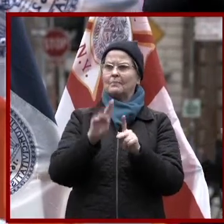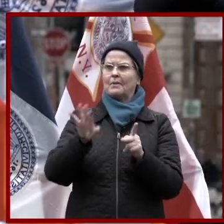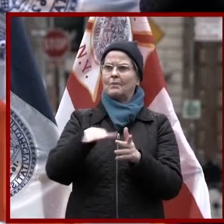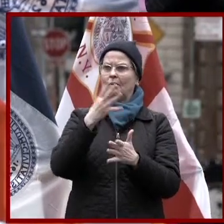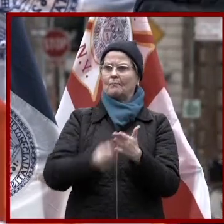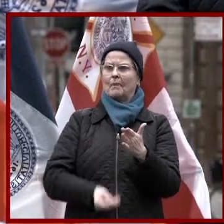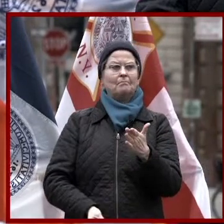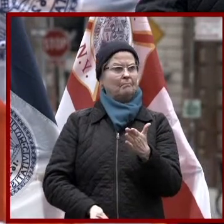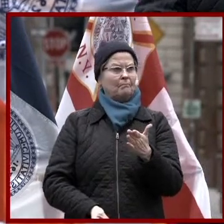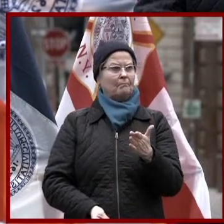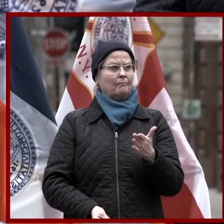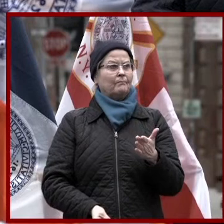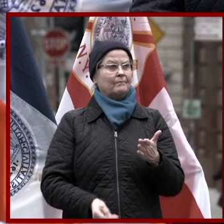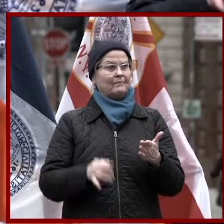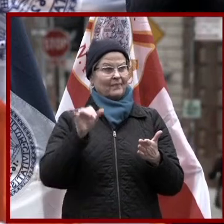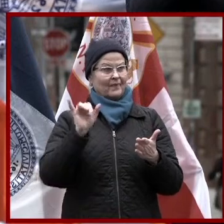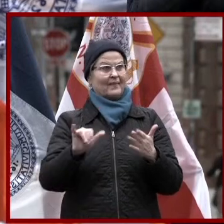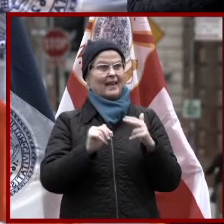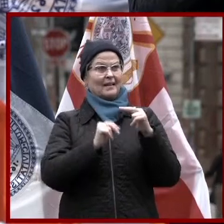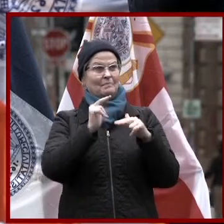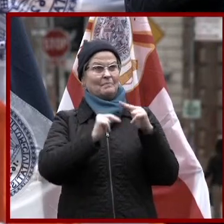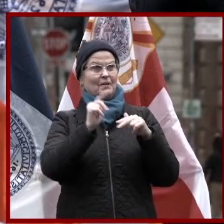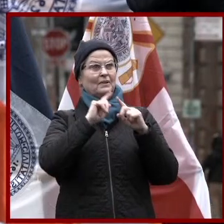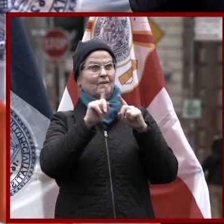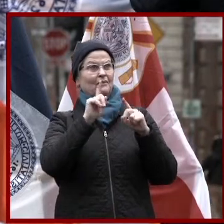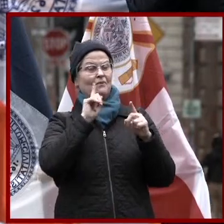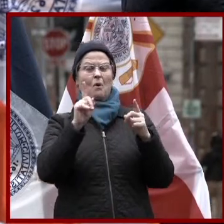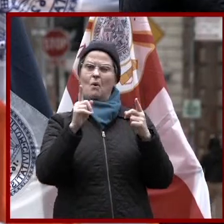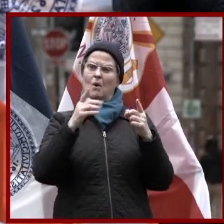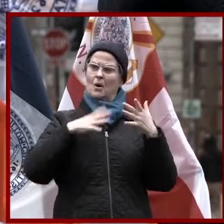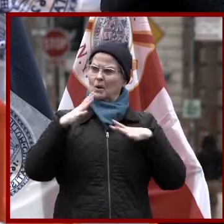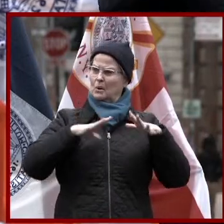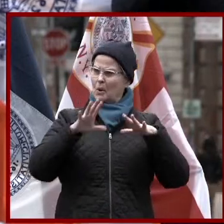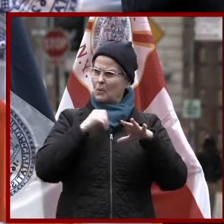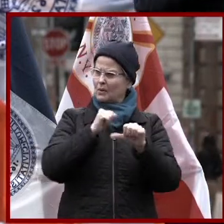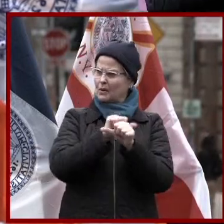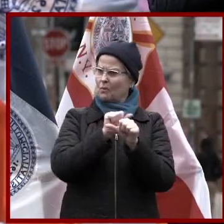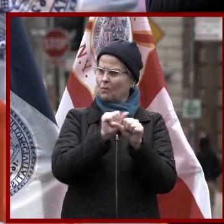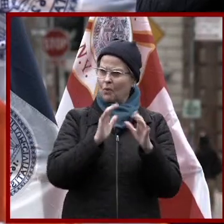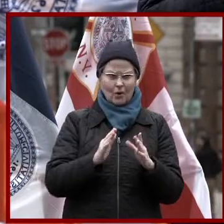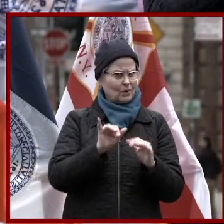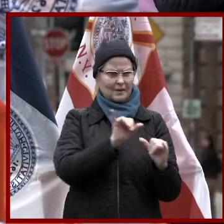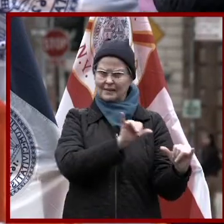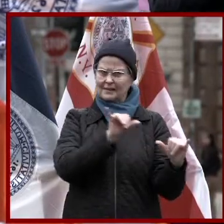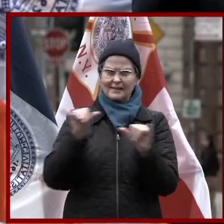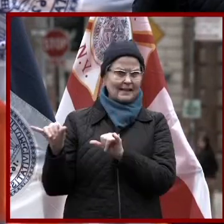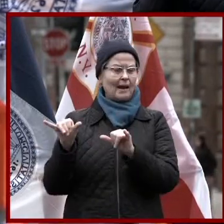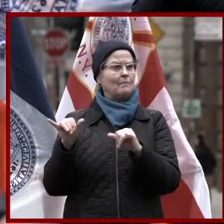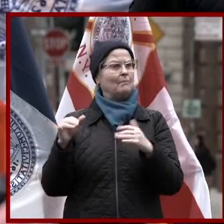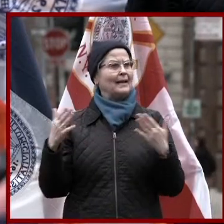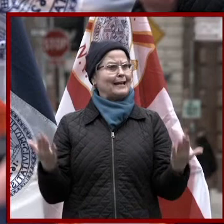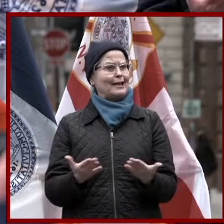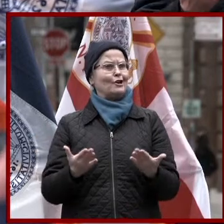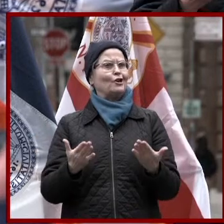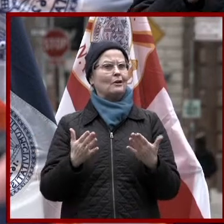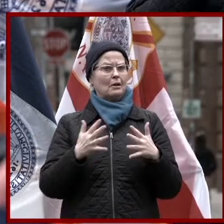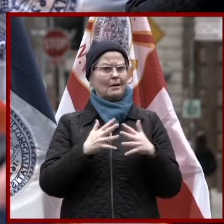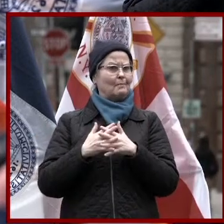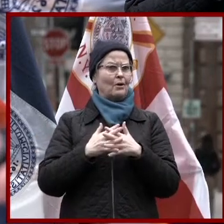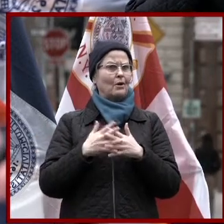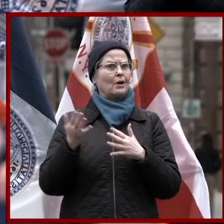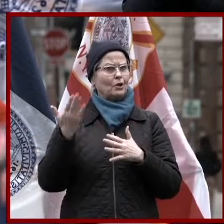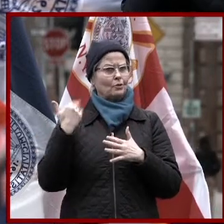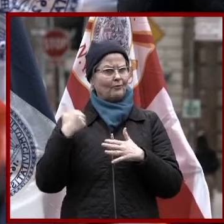collapse. And that building were garment workers, workers who do the very things that workers in this country here used to